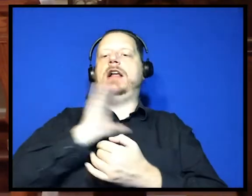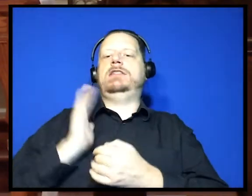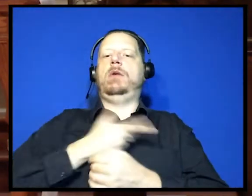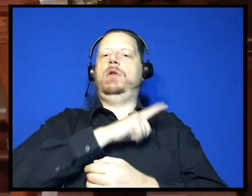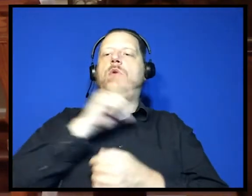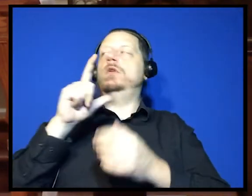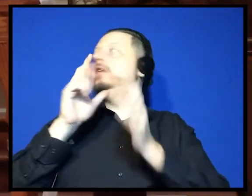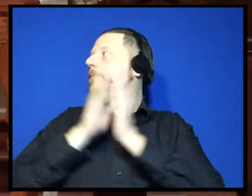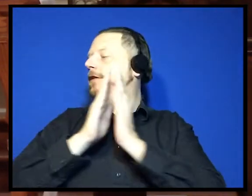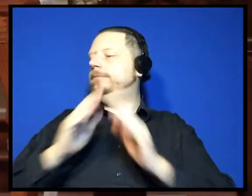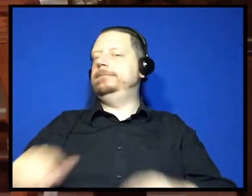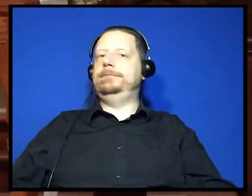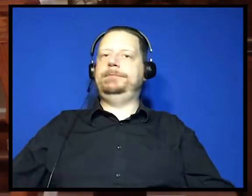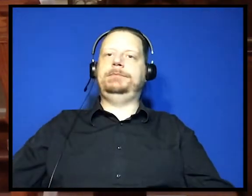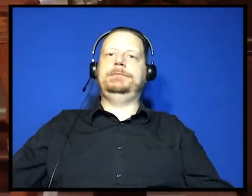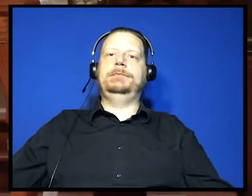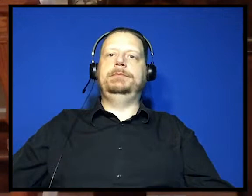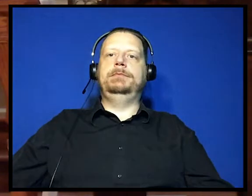Amen.